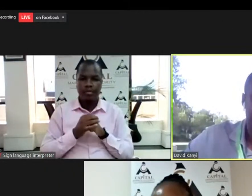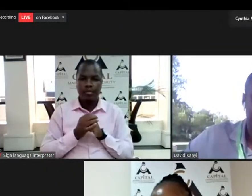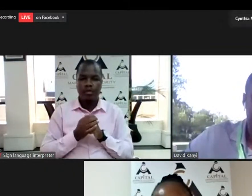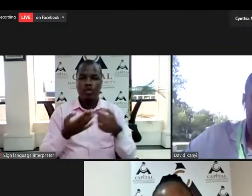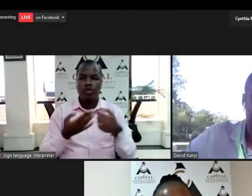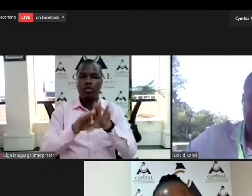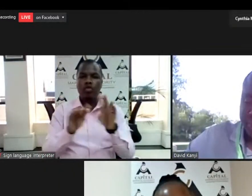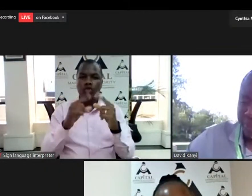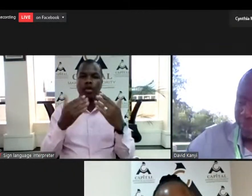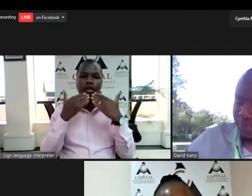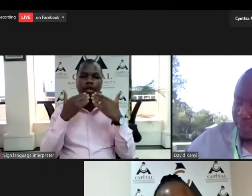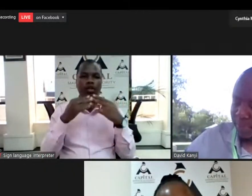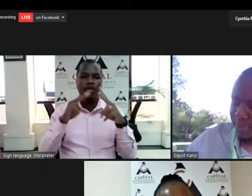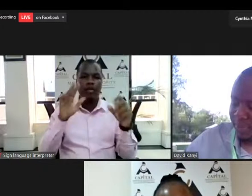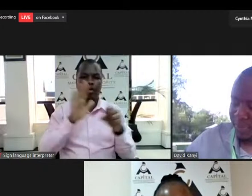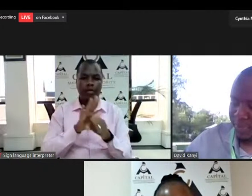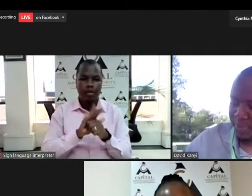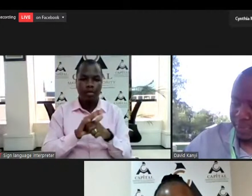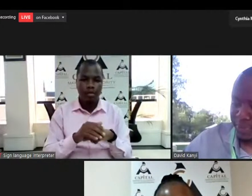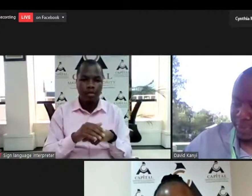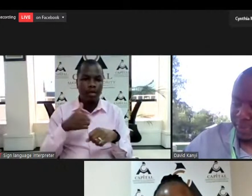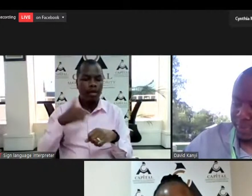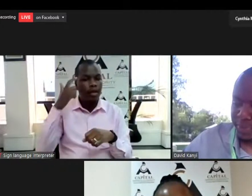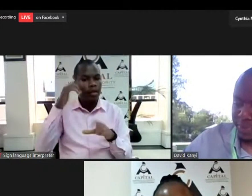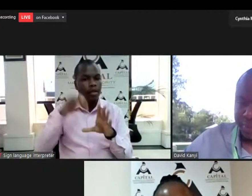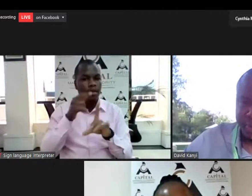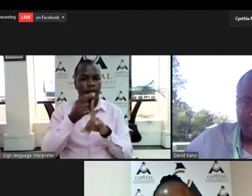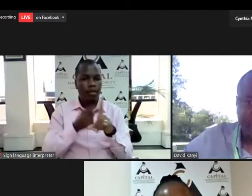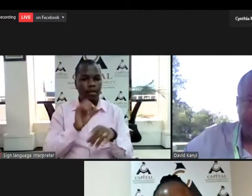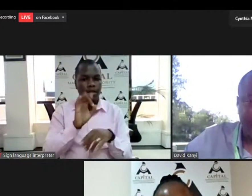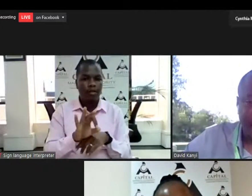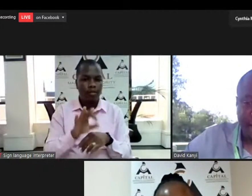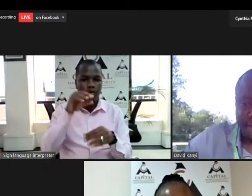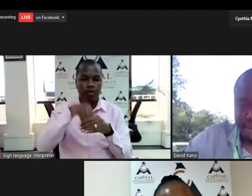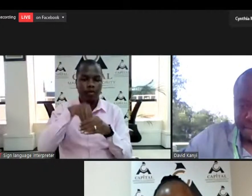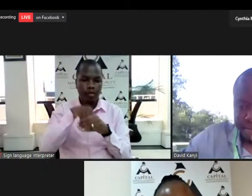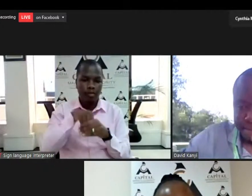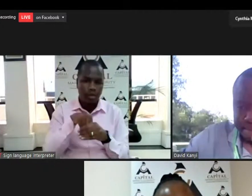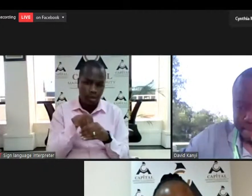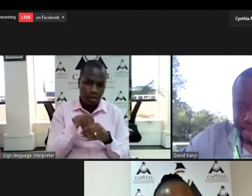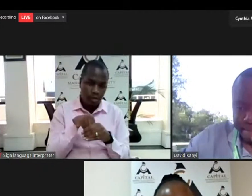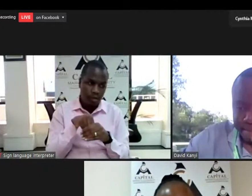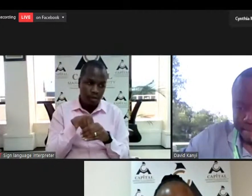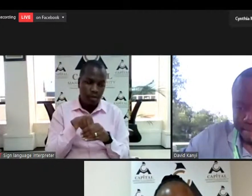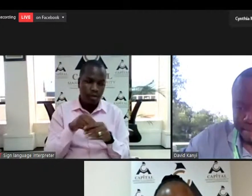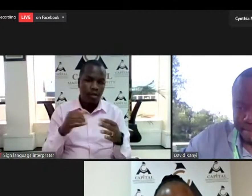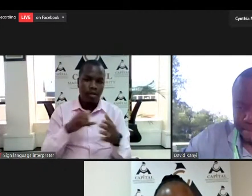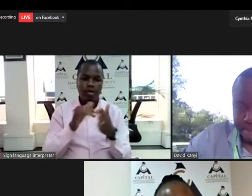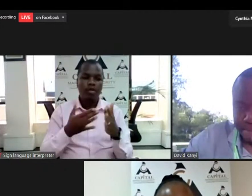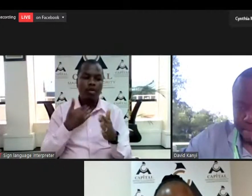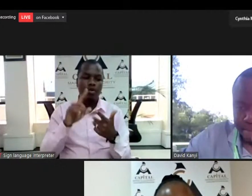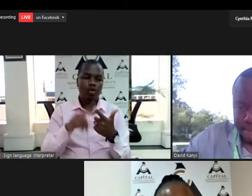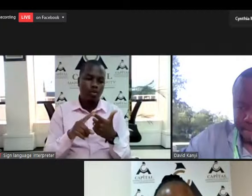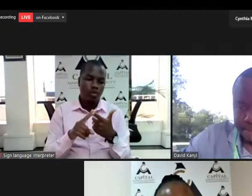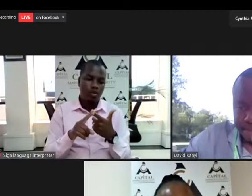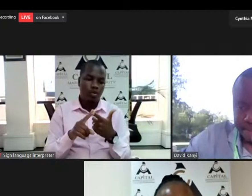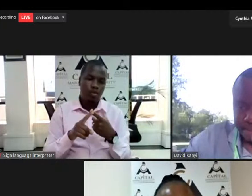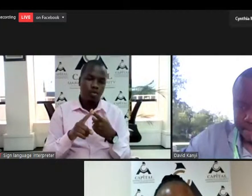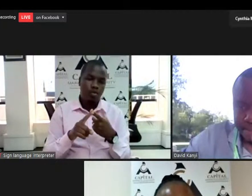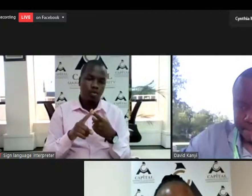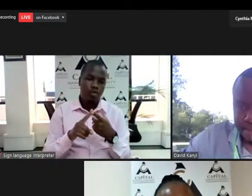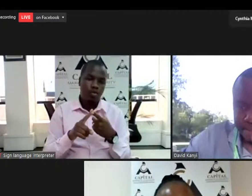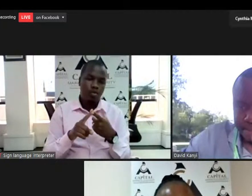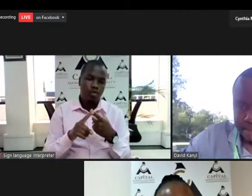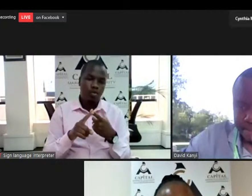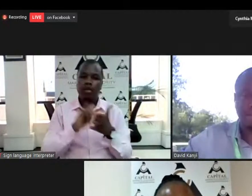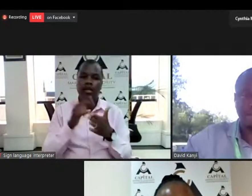Kanye, thank you very much. I think in terms of investments, I just want to reassure the